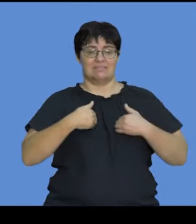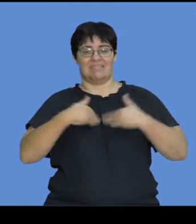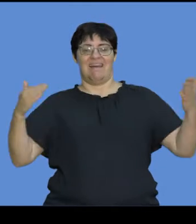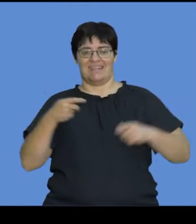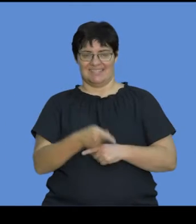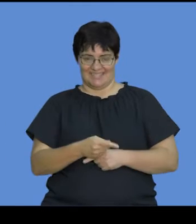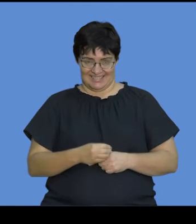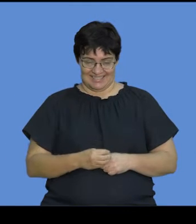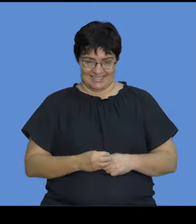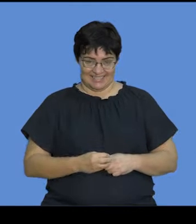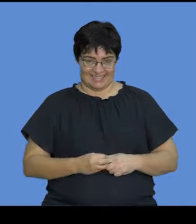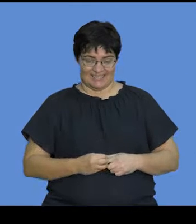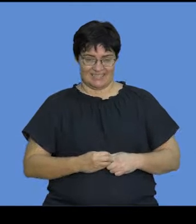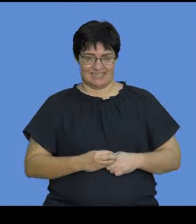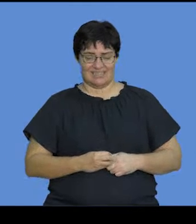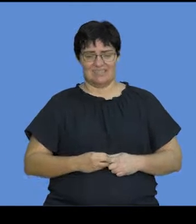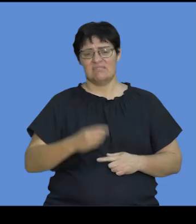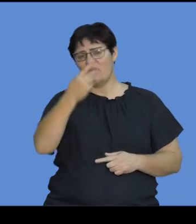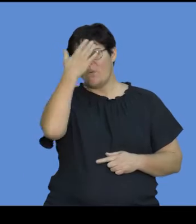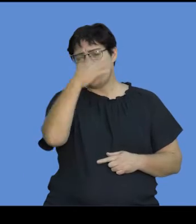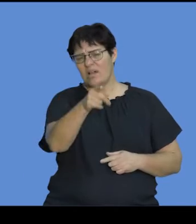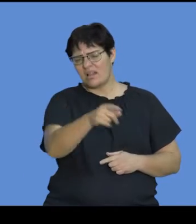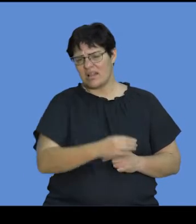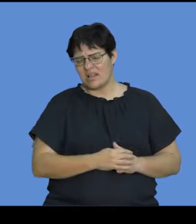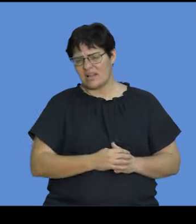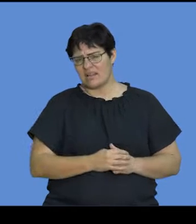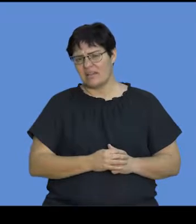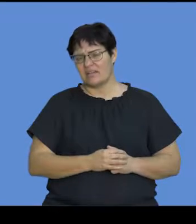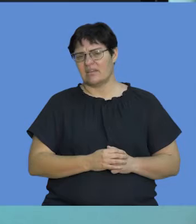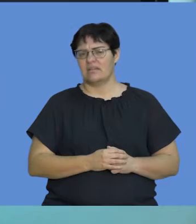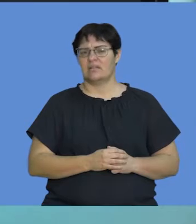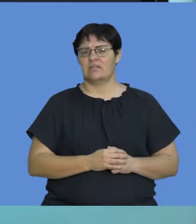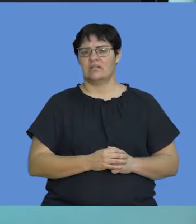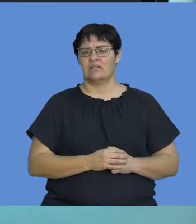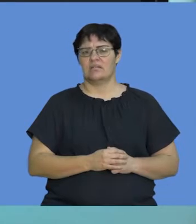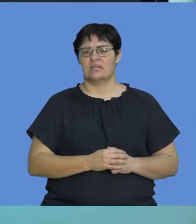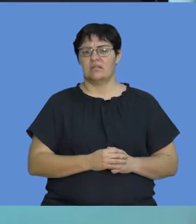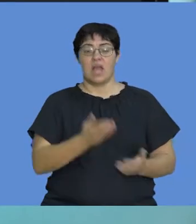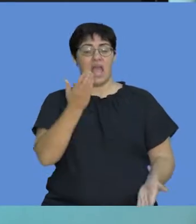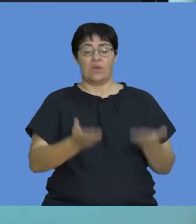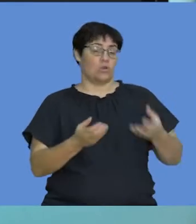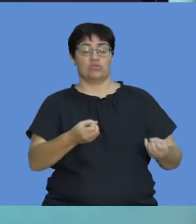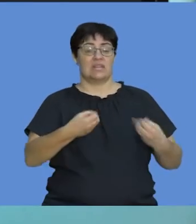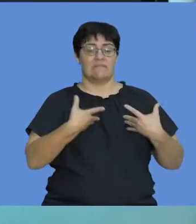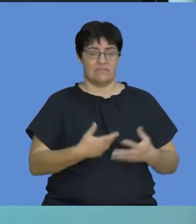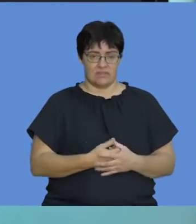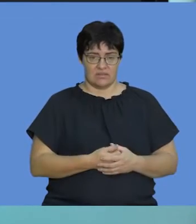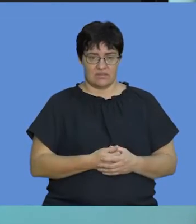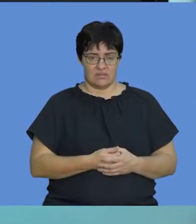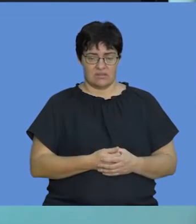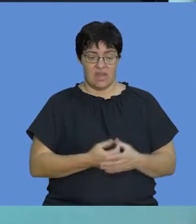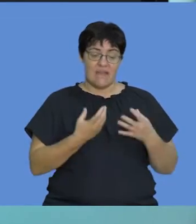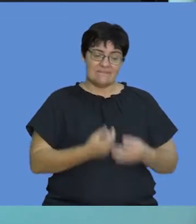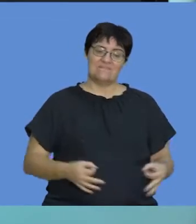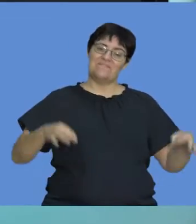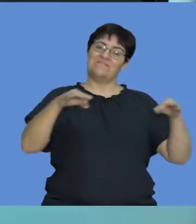we know that more than likely we're not going to be given an equation where they give us the value of